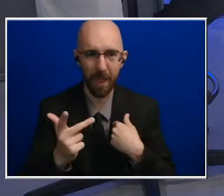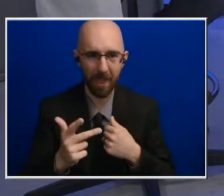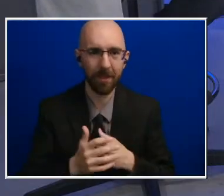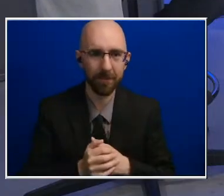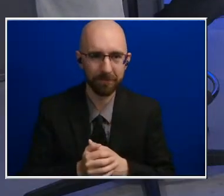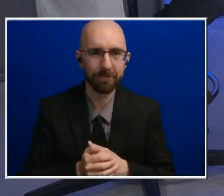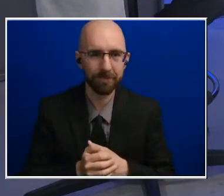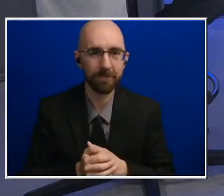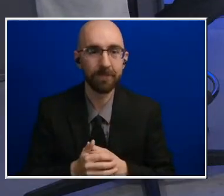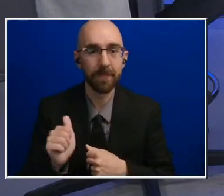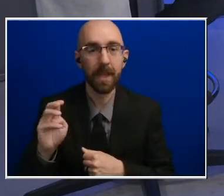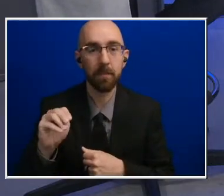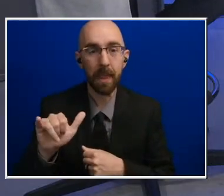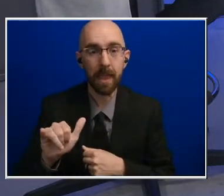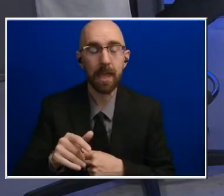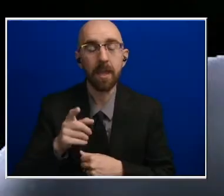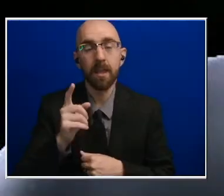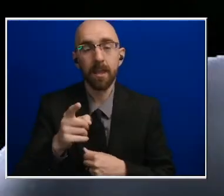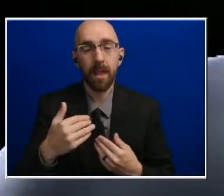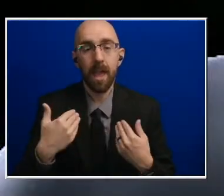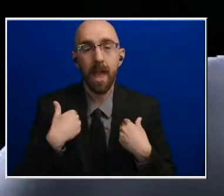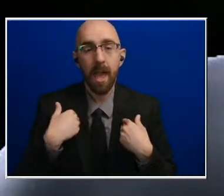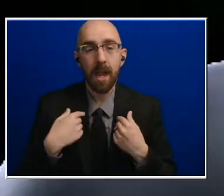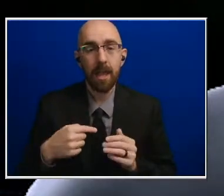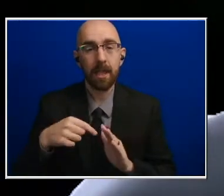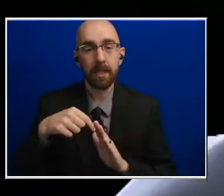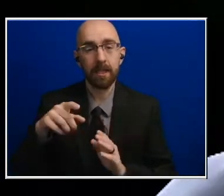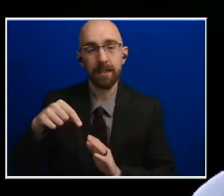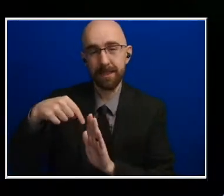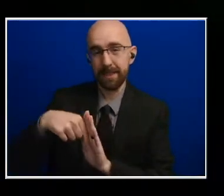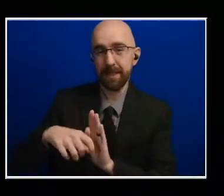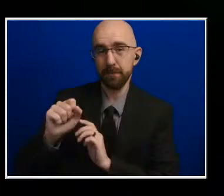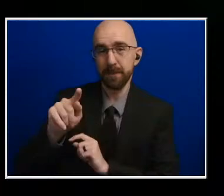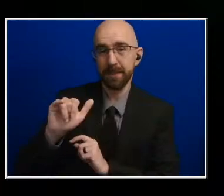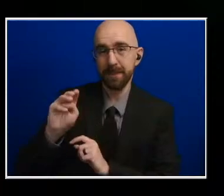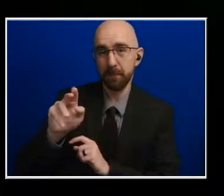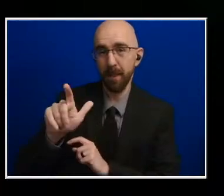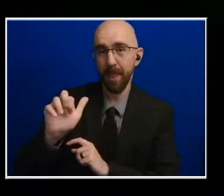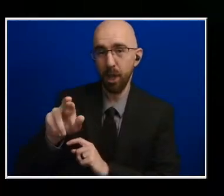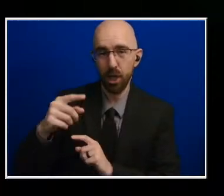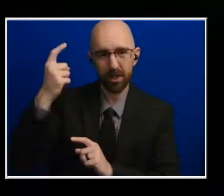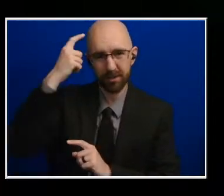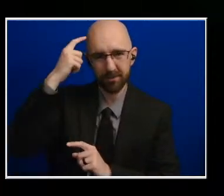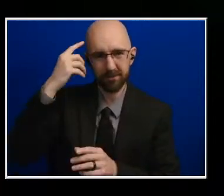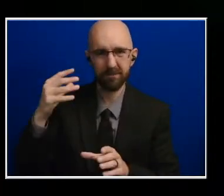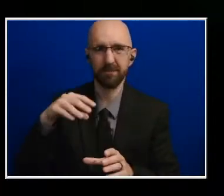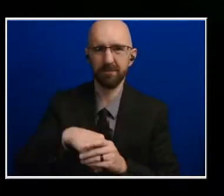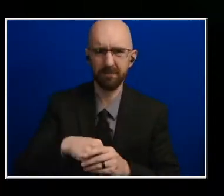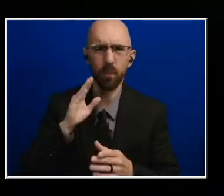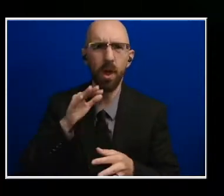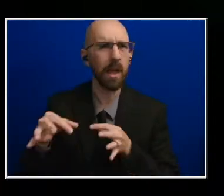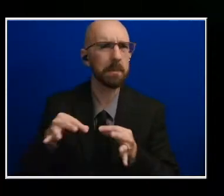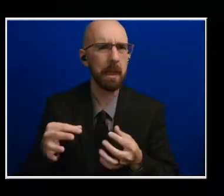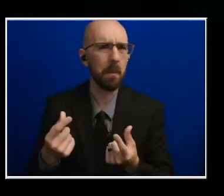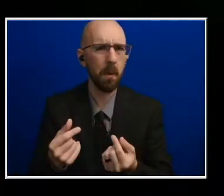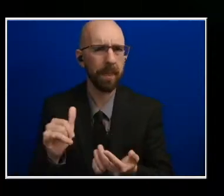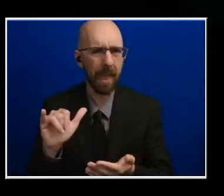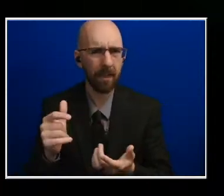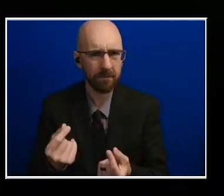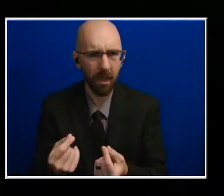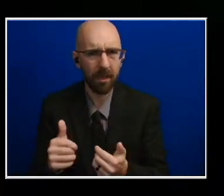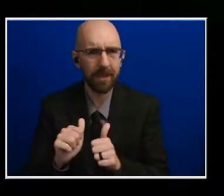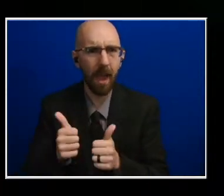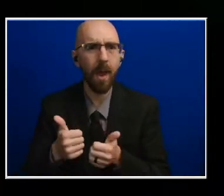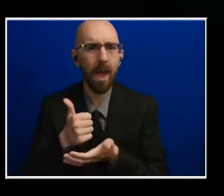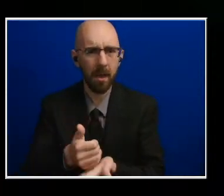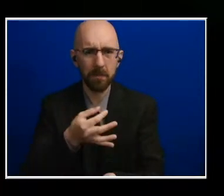had a deep brain stimulator placed in about 3 years ago, and we're going to explain what that does and how it helps here in just a few minutes. But